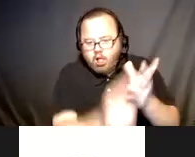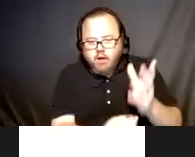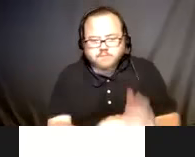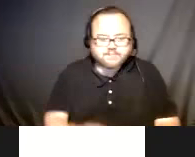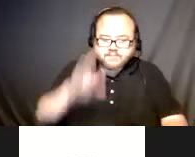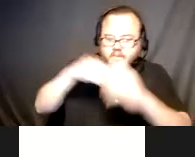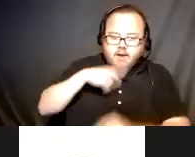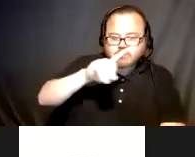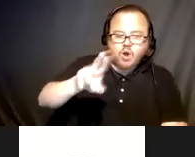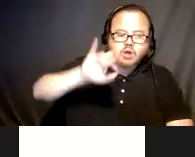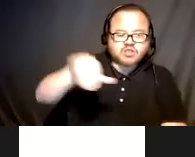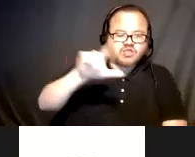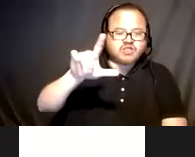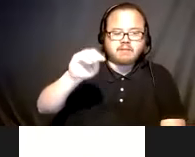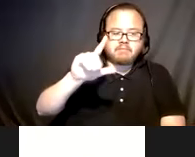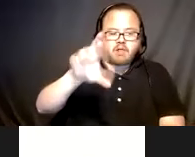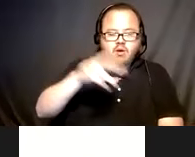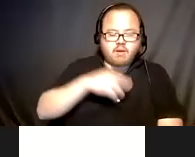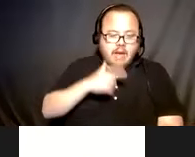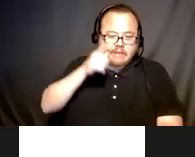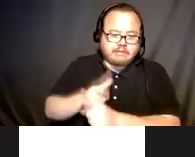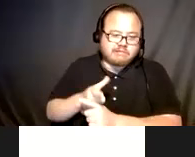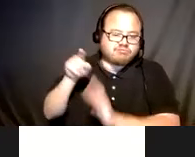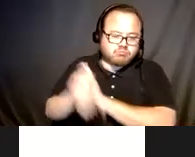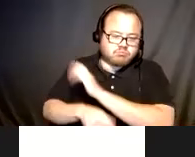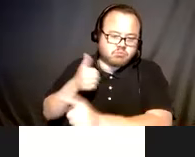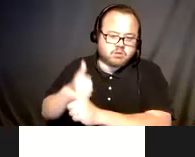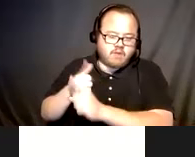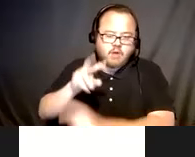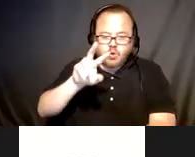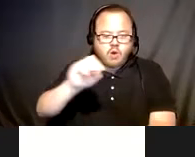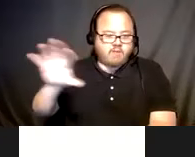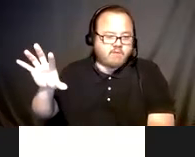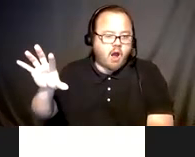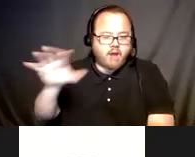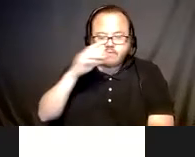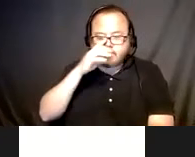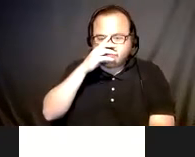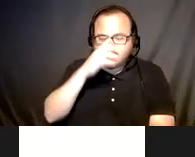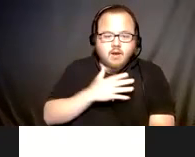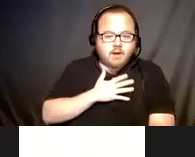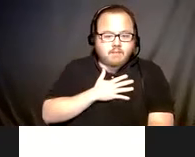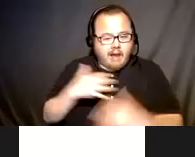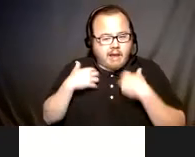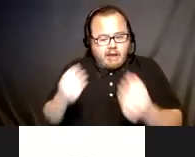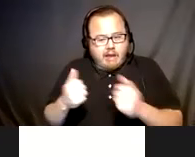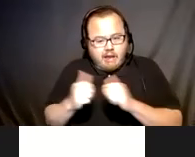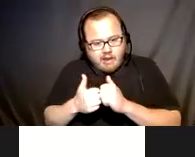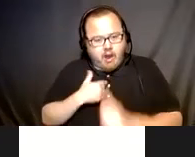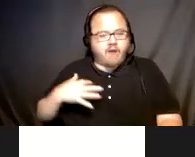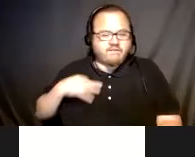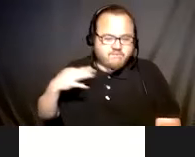I'm Dr. Jill Miller, and I lost my sister to suicide in 2005. Part of my own healing involves